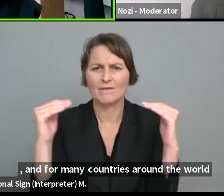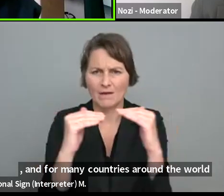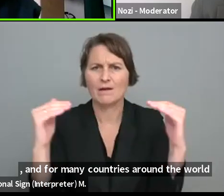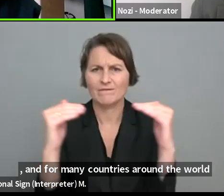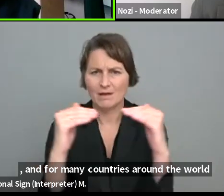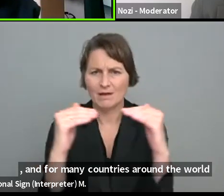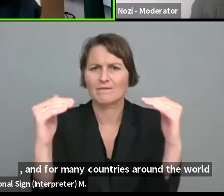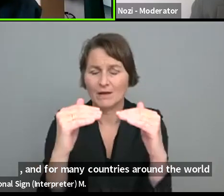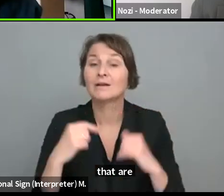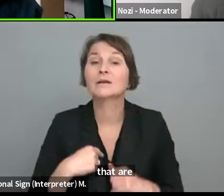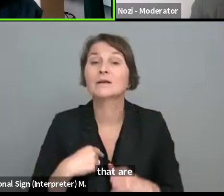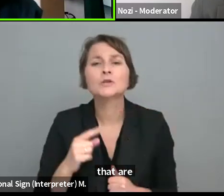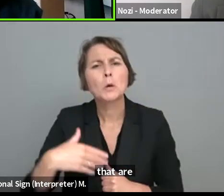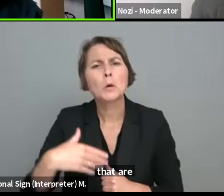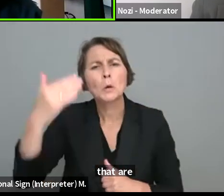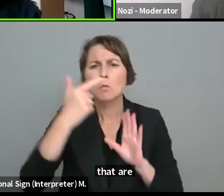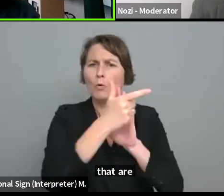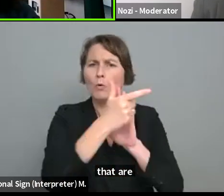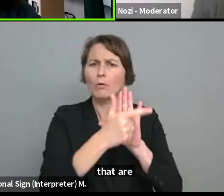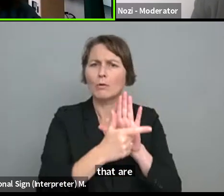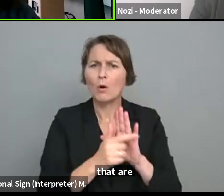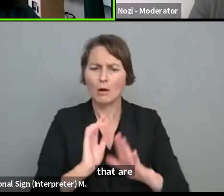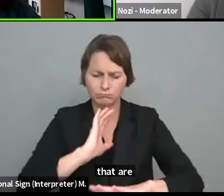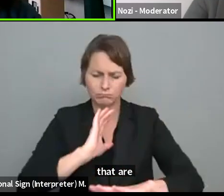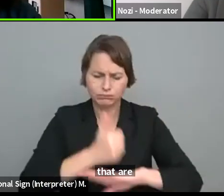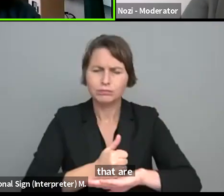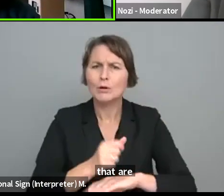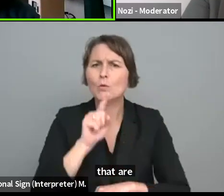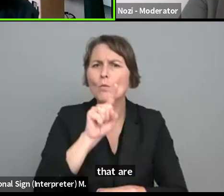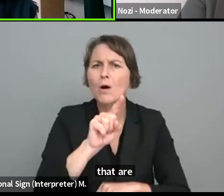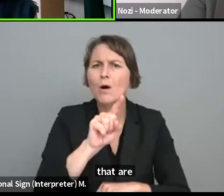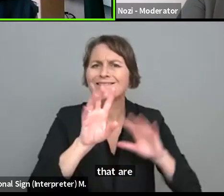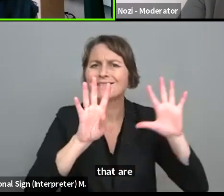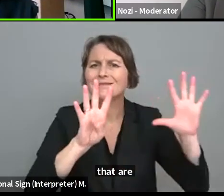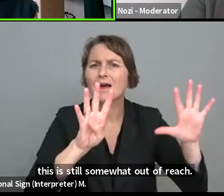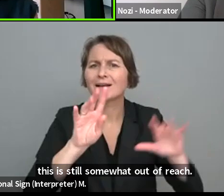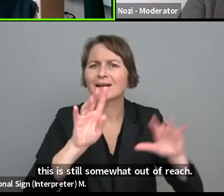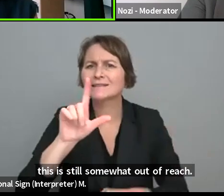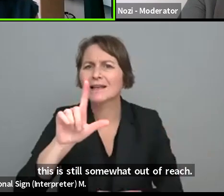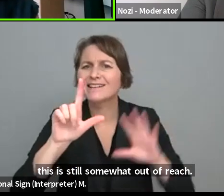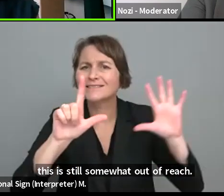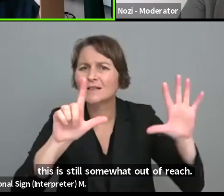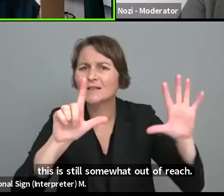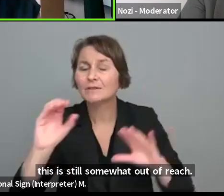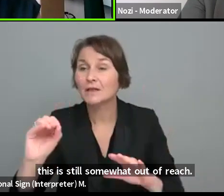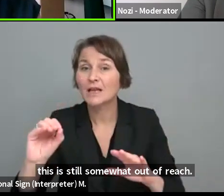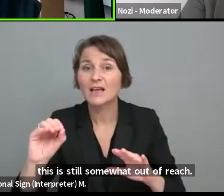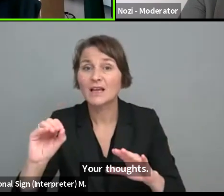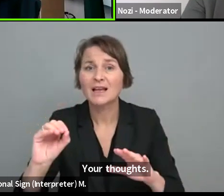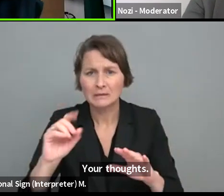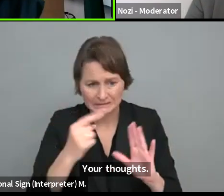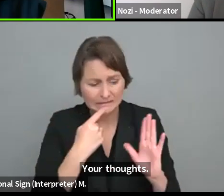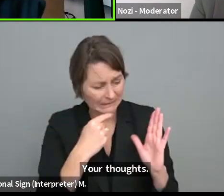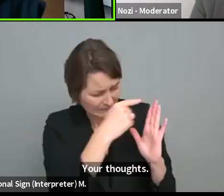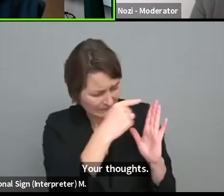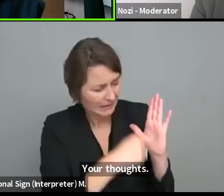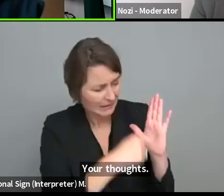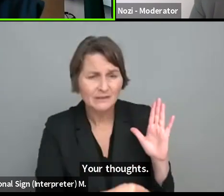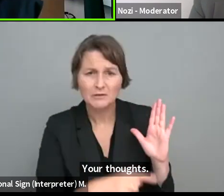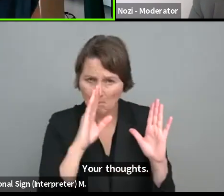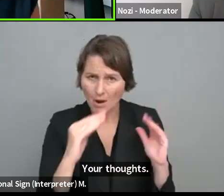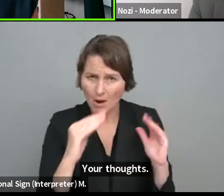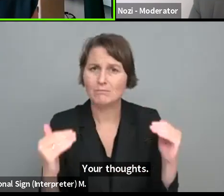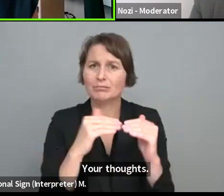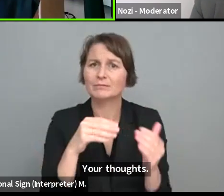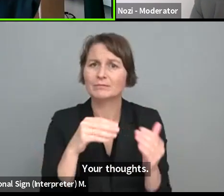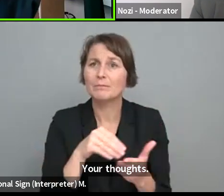been there since I was a baby, saying equal pay. And it wasn't happening. And especially when I had all the data,